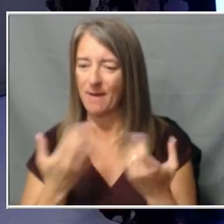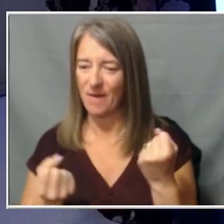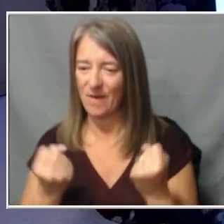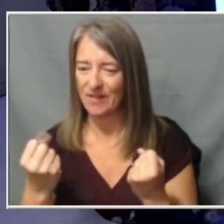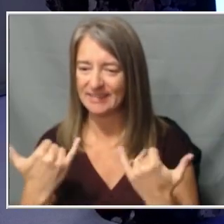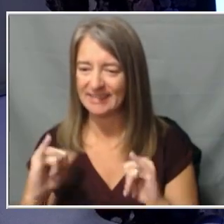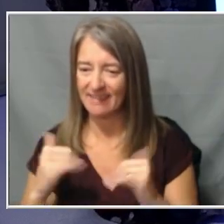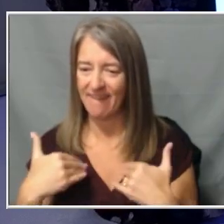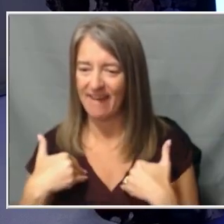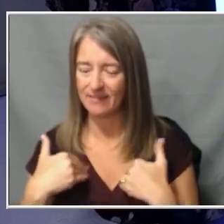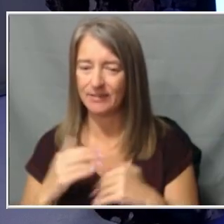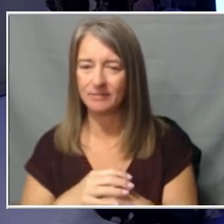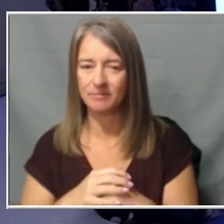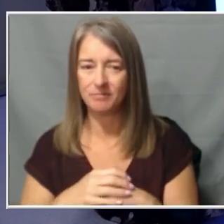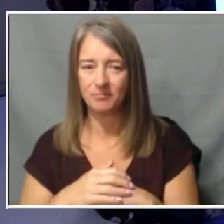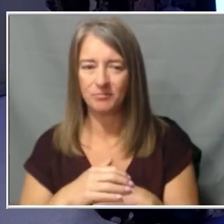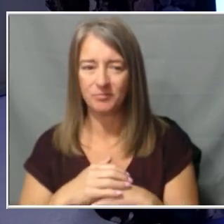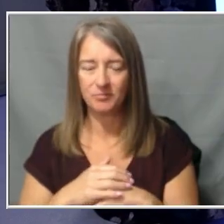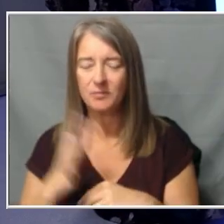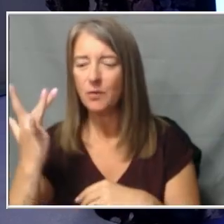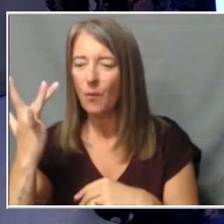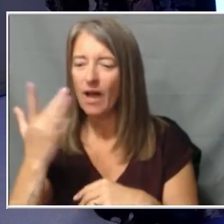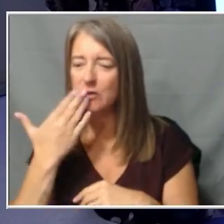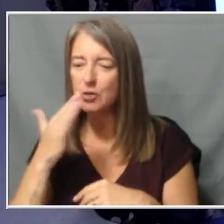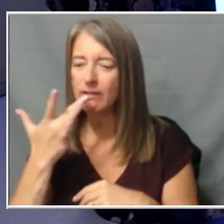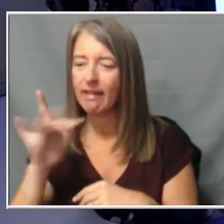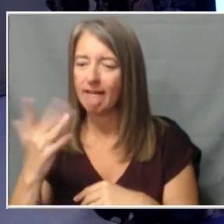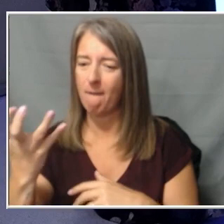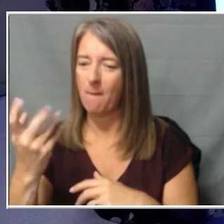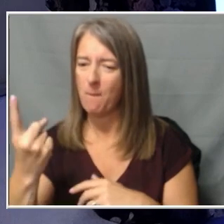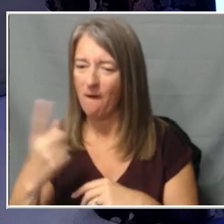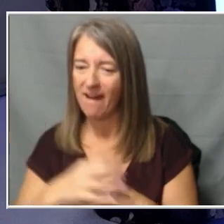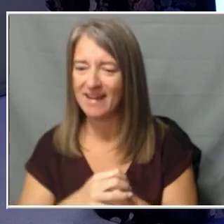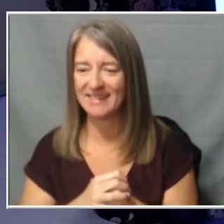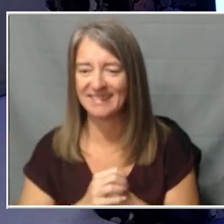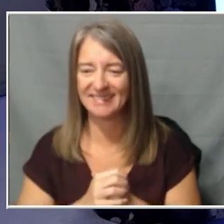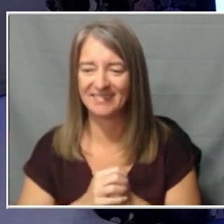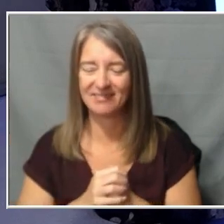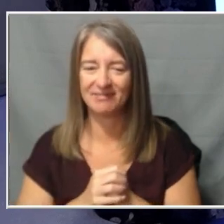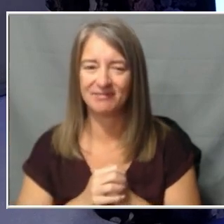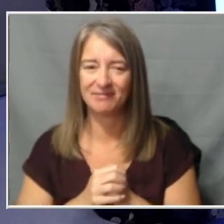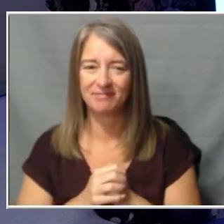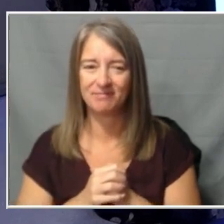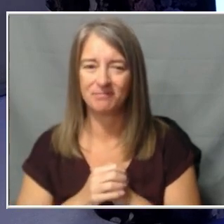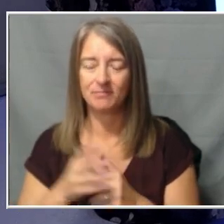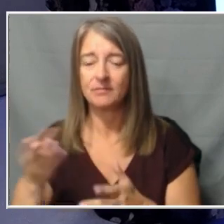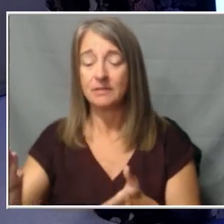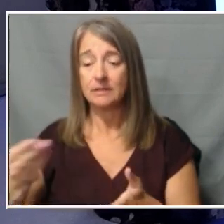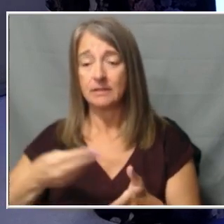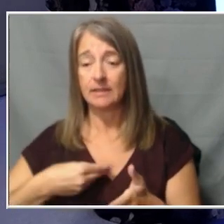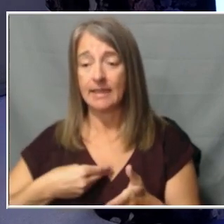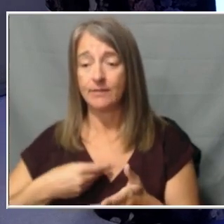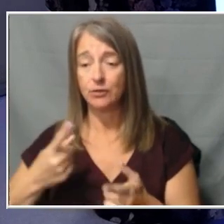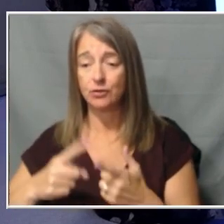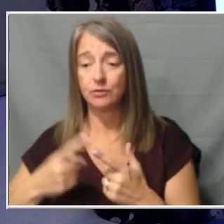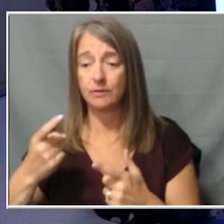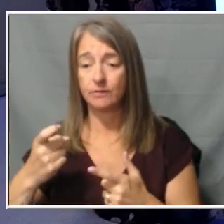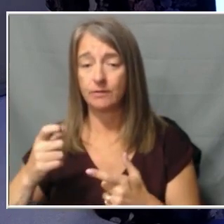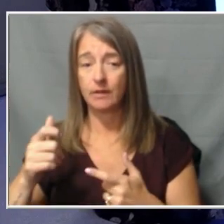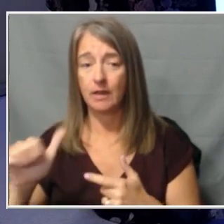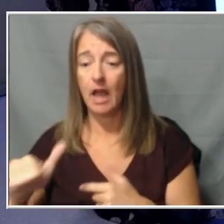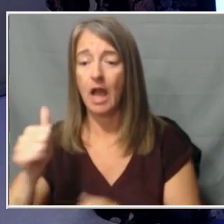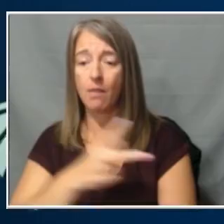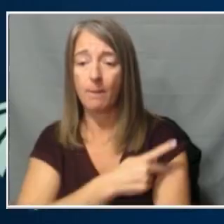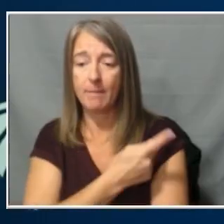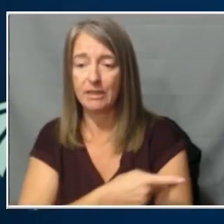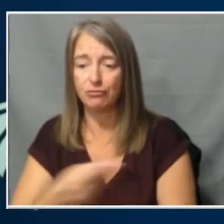seed. What is it? Where does it come from? And why is it good luck? Because I want one. Actually, it was given to me by one of my other